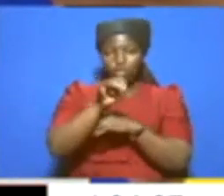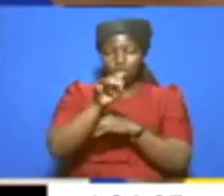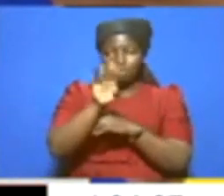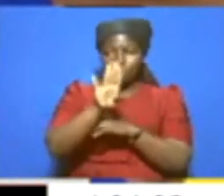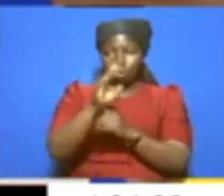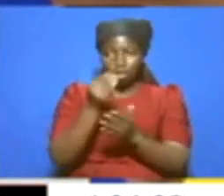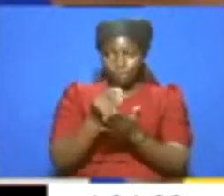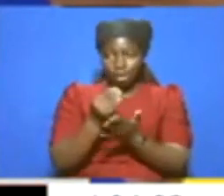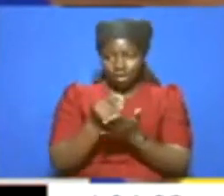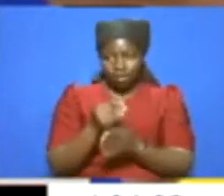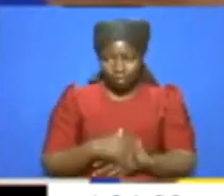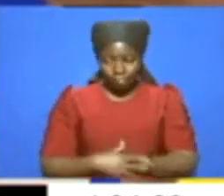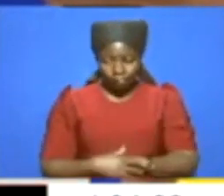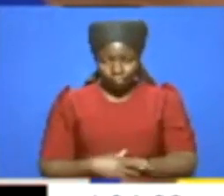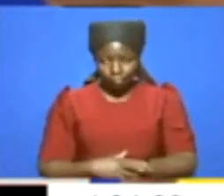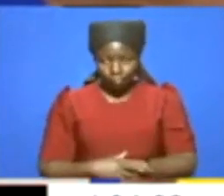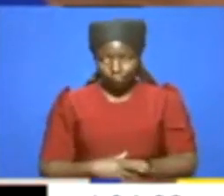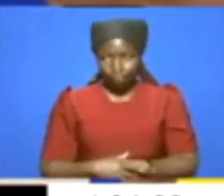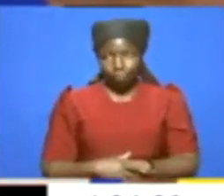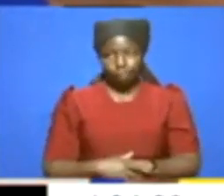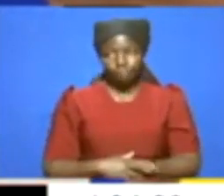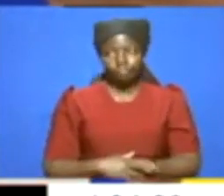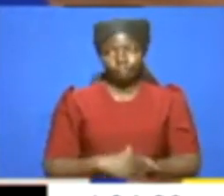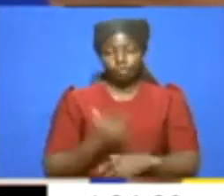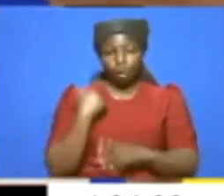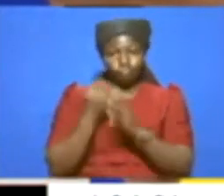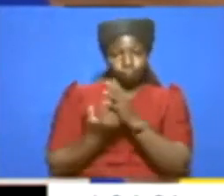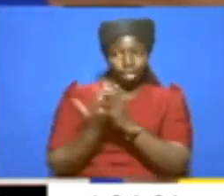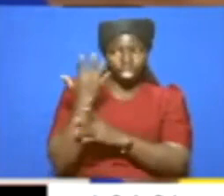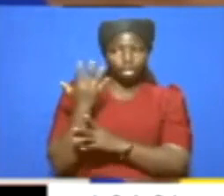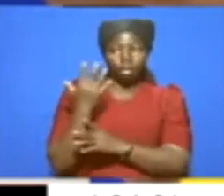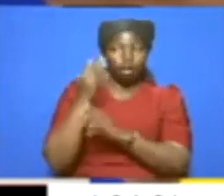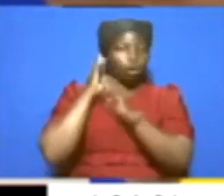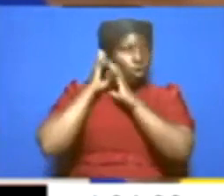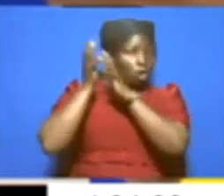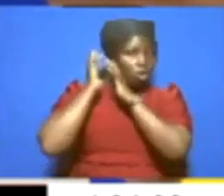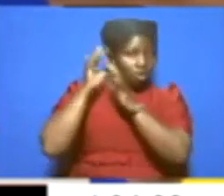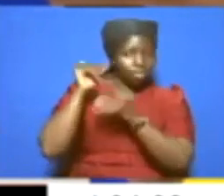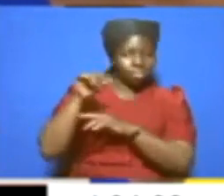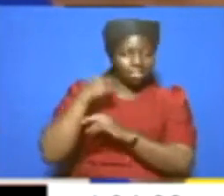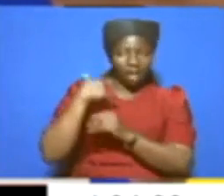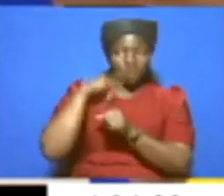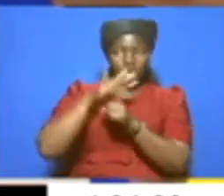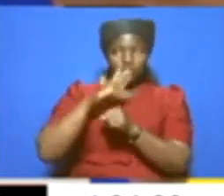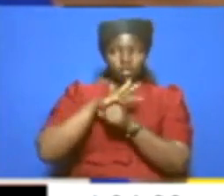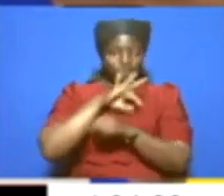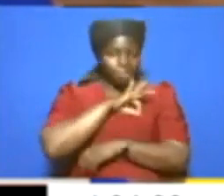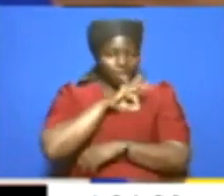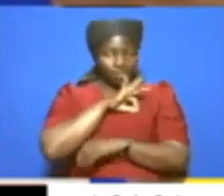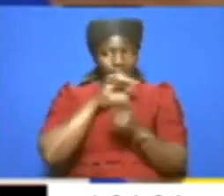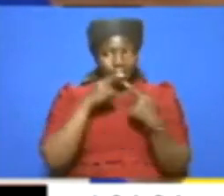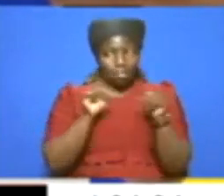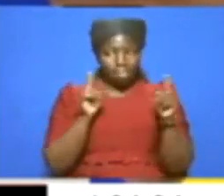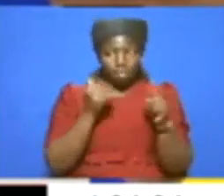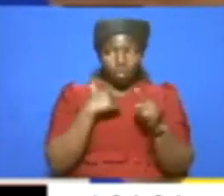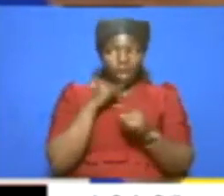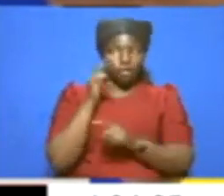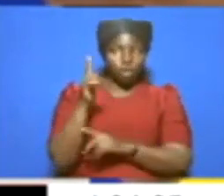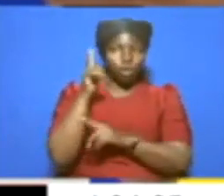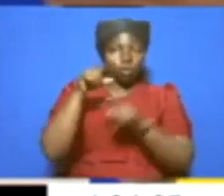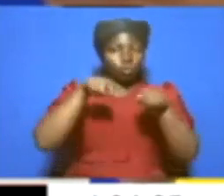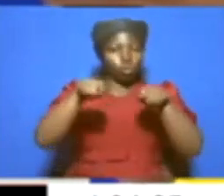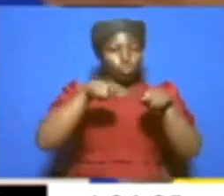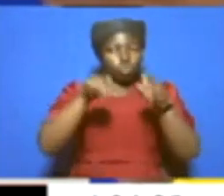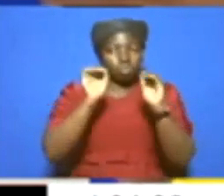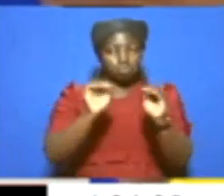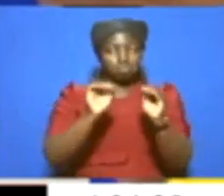mmea wa mnazi. Kwa sababu najua pia huu ni mmea mwingine ambao una manufaa mengi sana. Lakini hakuna sheria ambao una control.